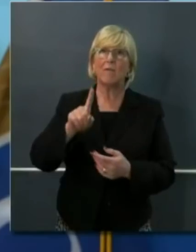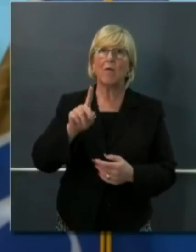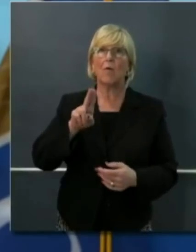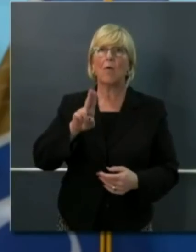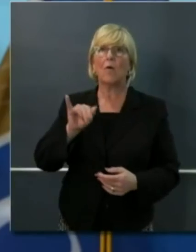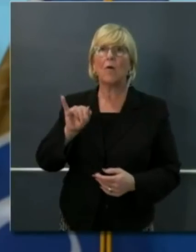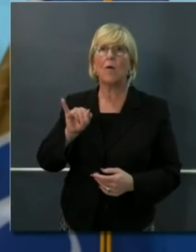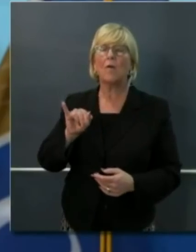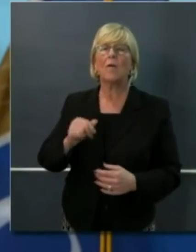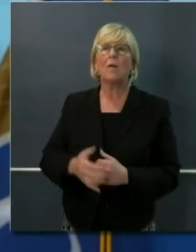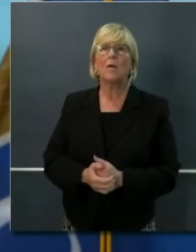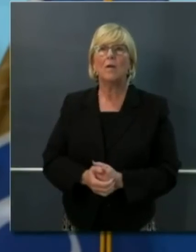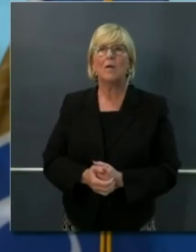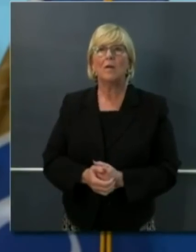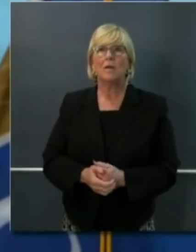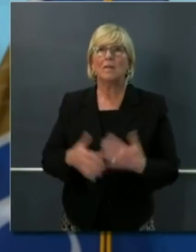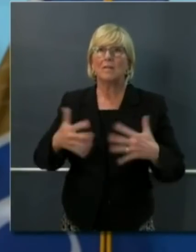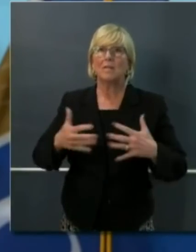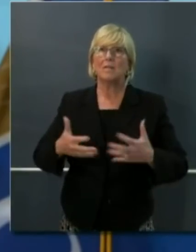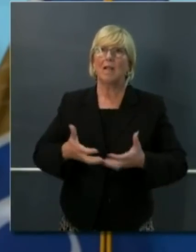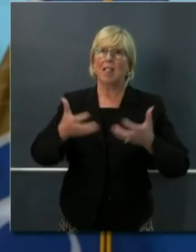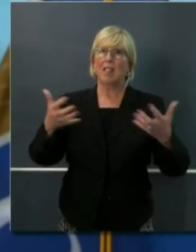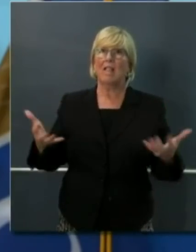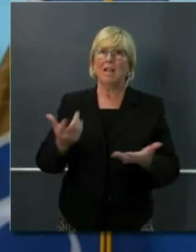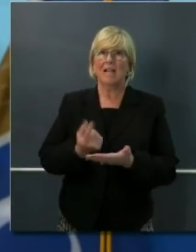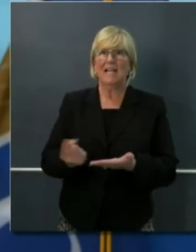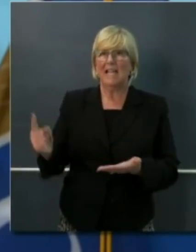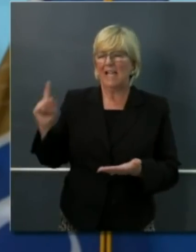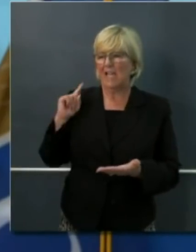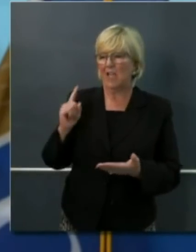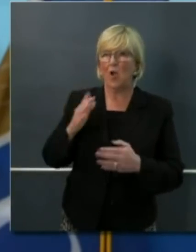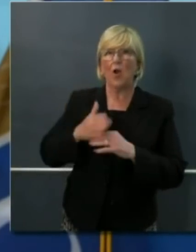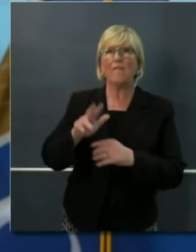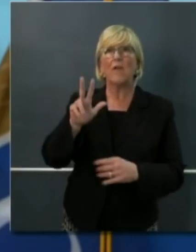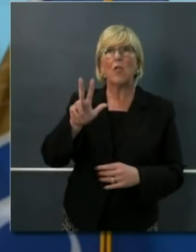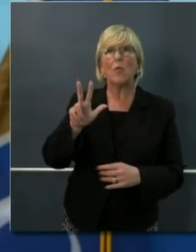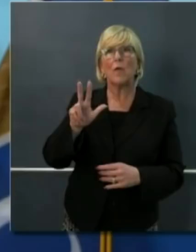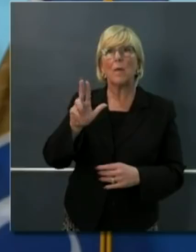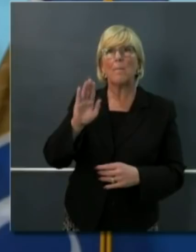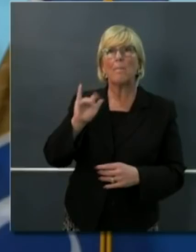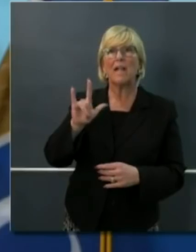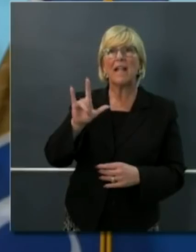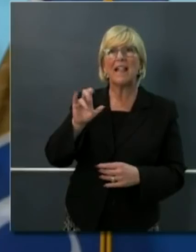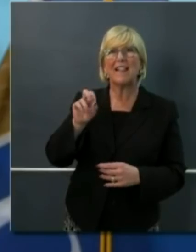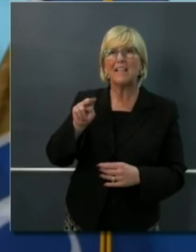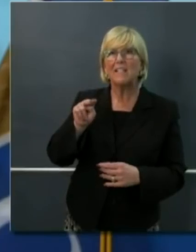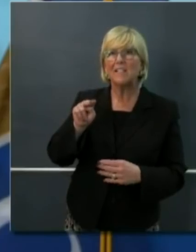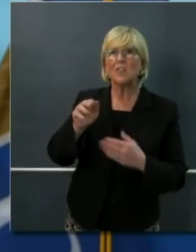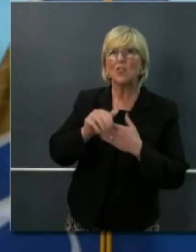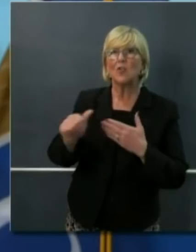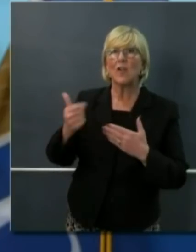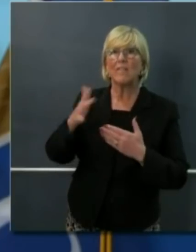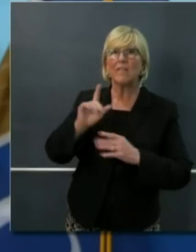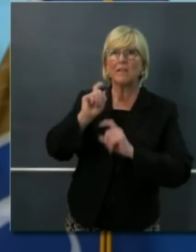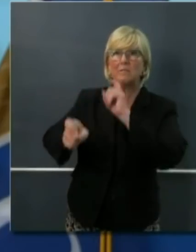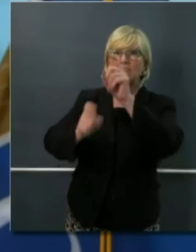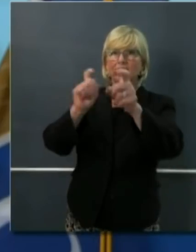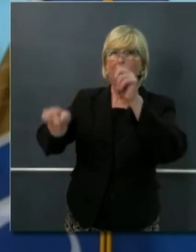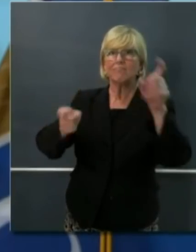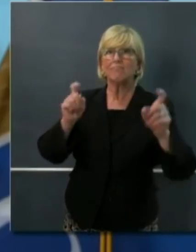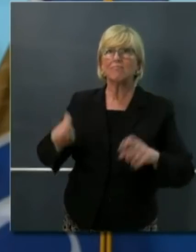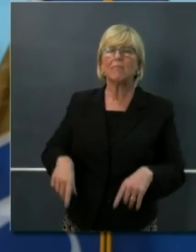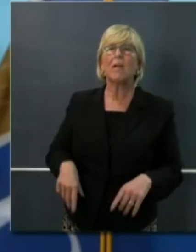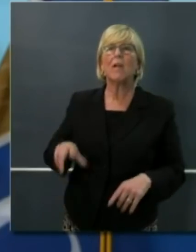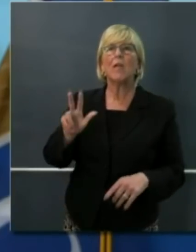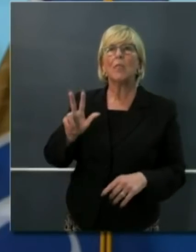billion of throughput just last week alone. I think over $3 billion since March 12th and counting.